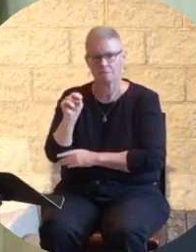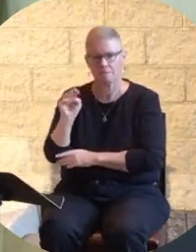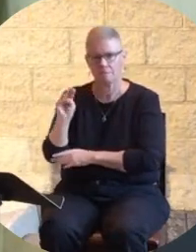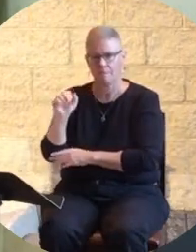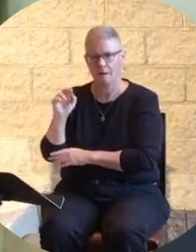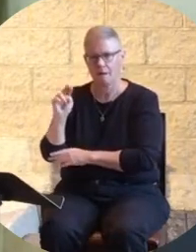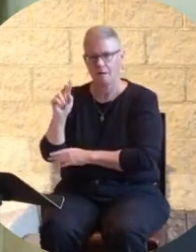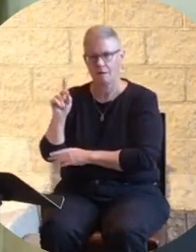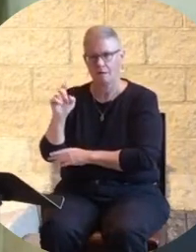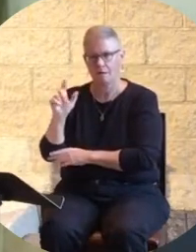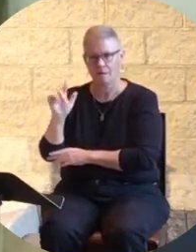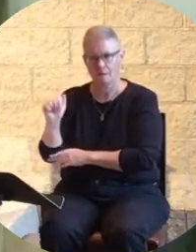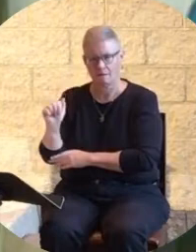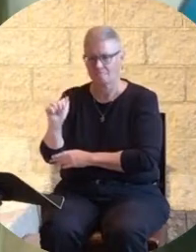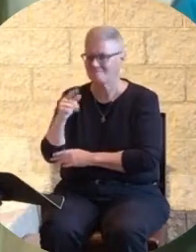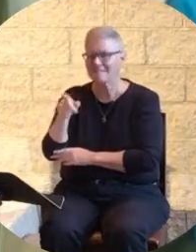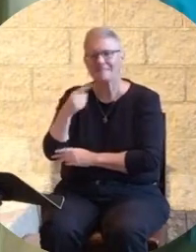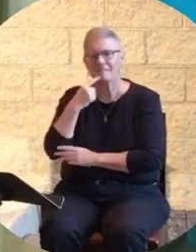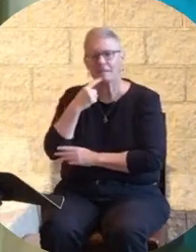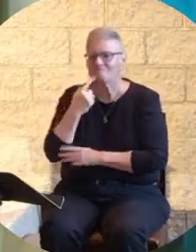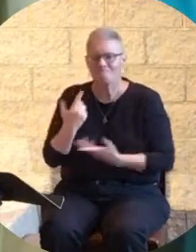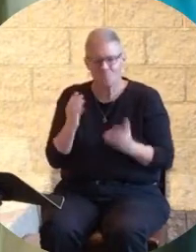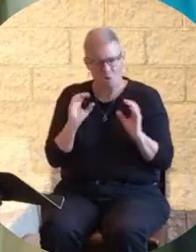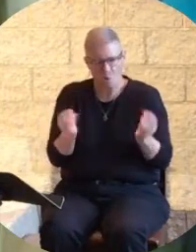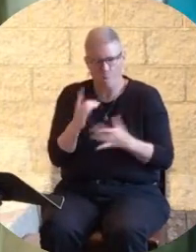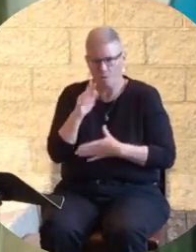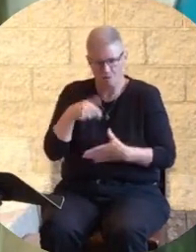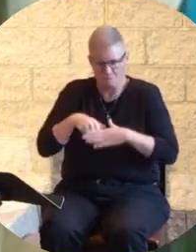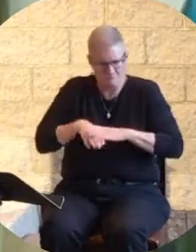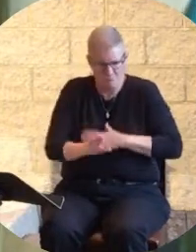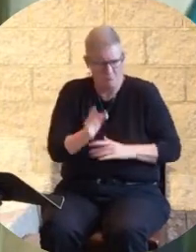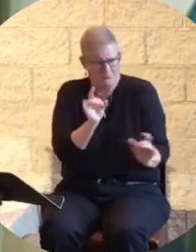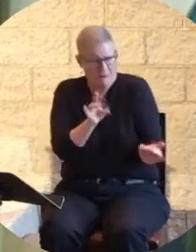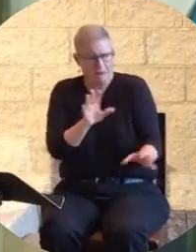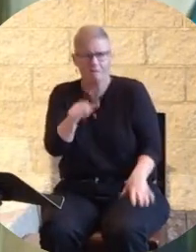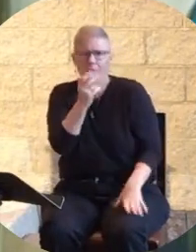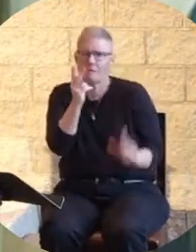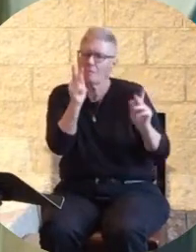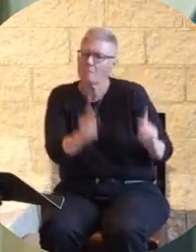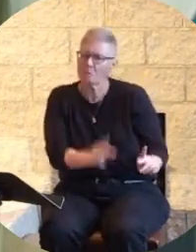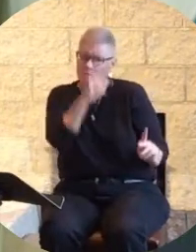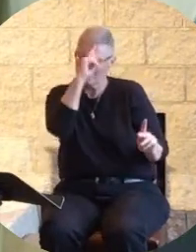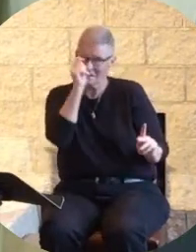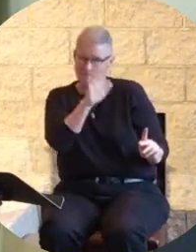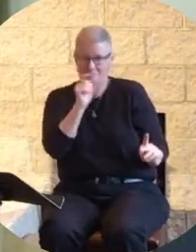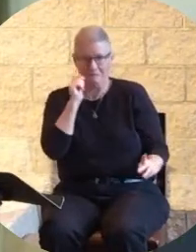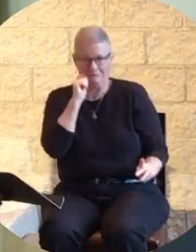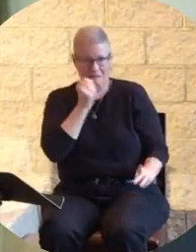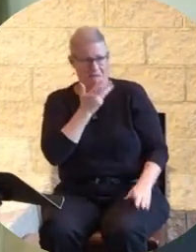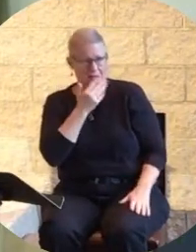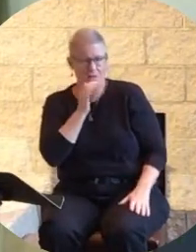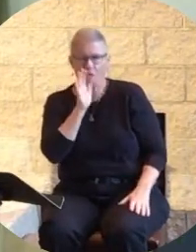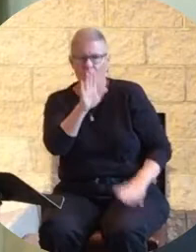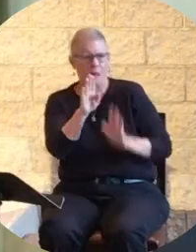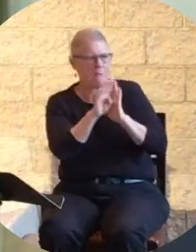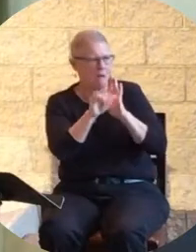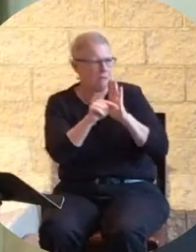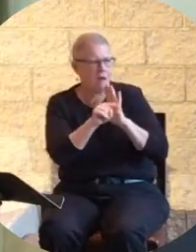No one is born hating another person because of the color of his skin or his background or his